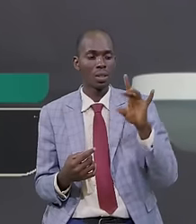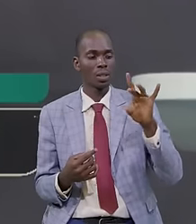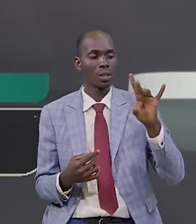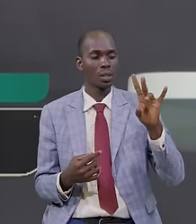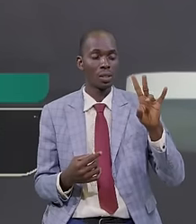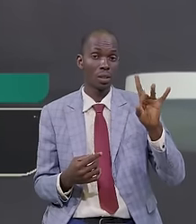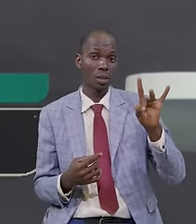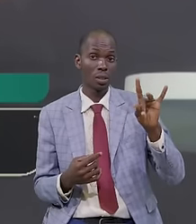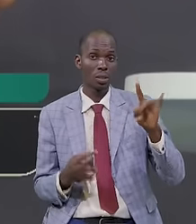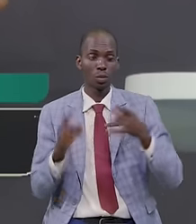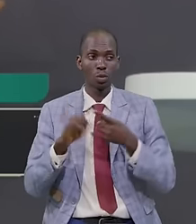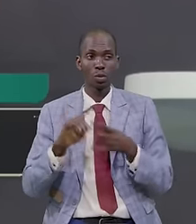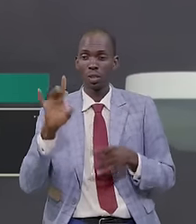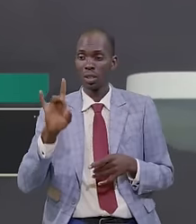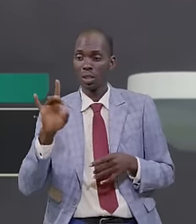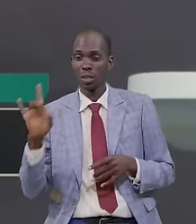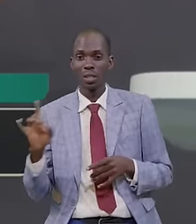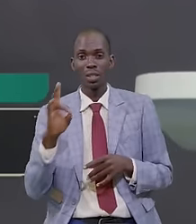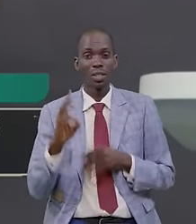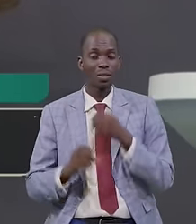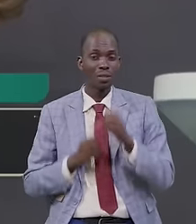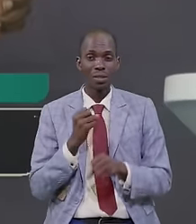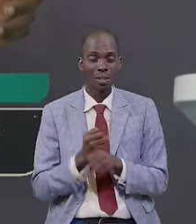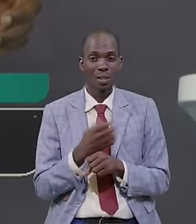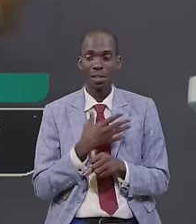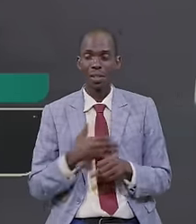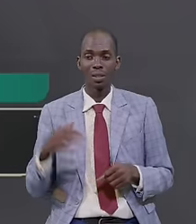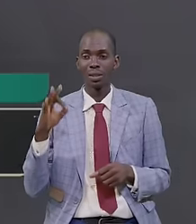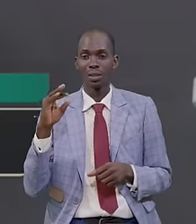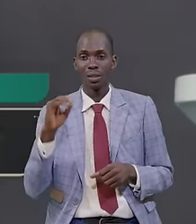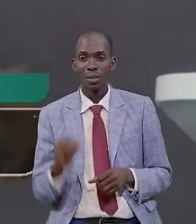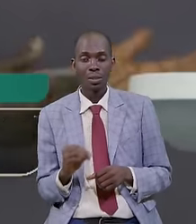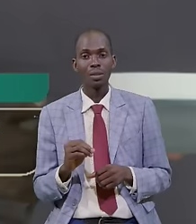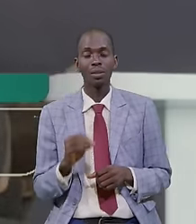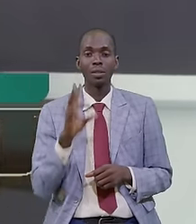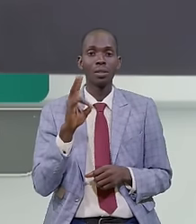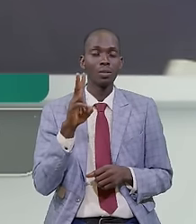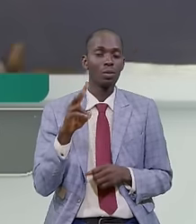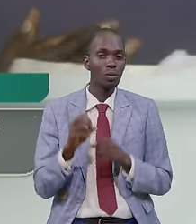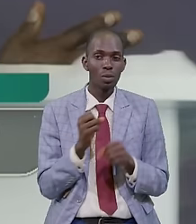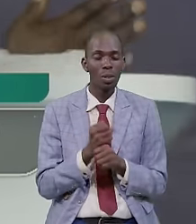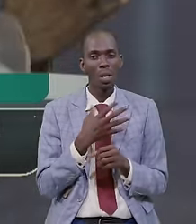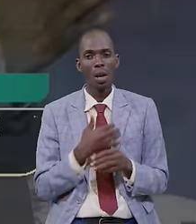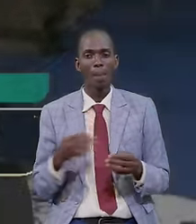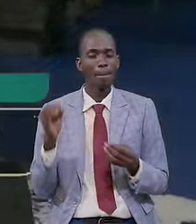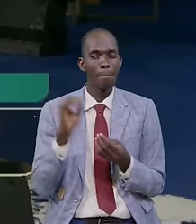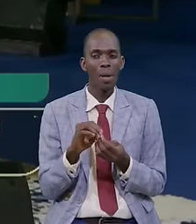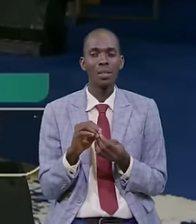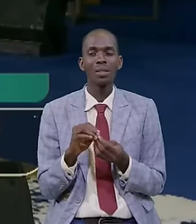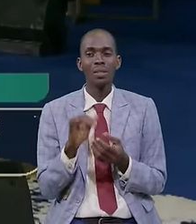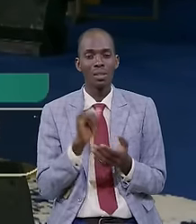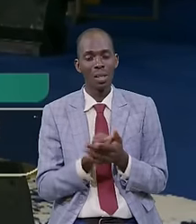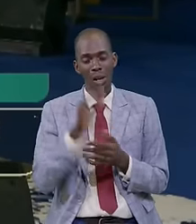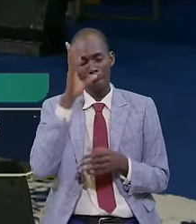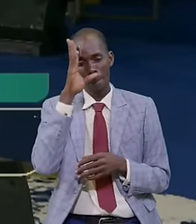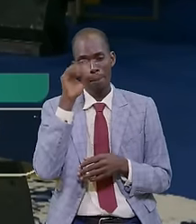88, 7 years, and 90, 70 years, 72, and more, that man